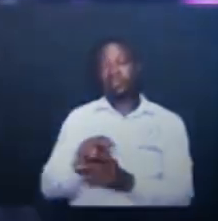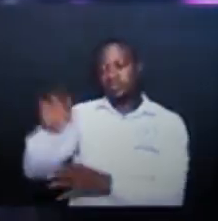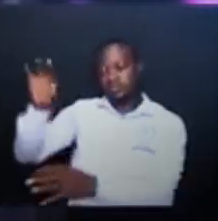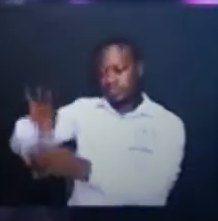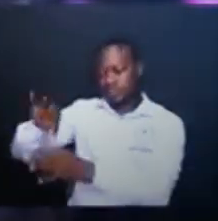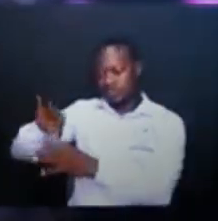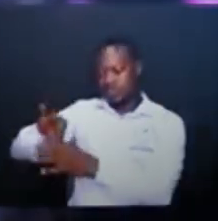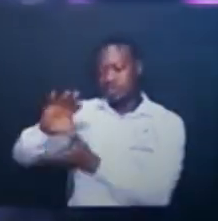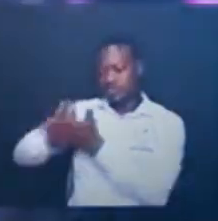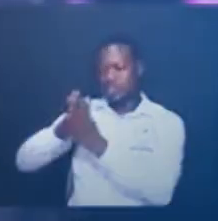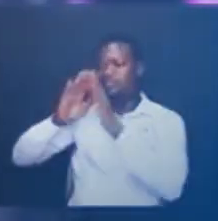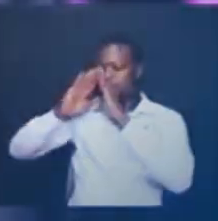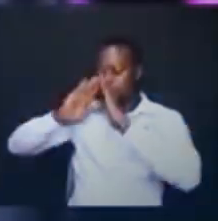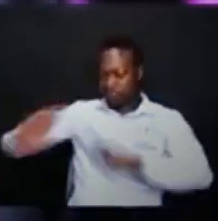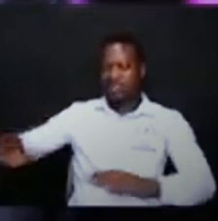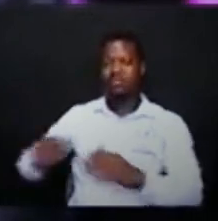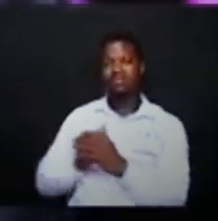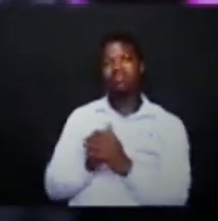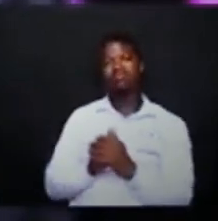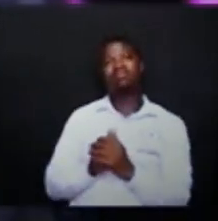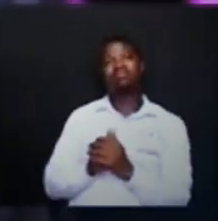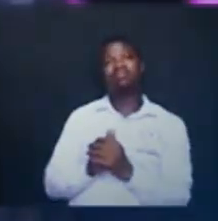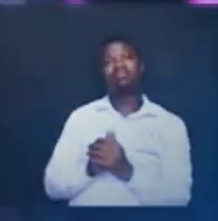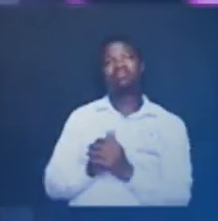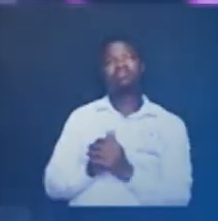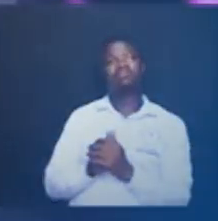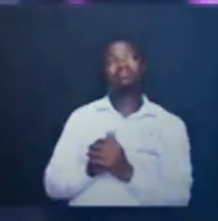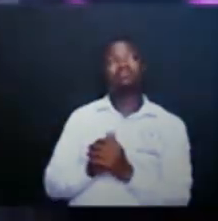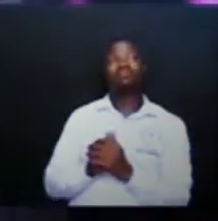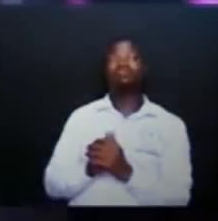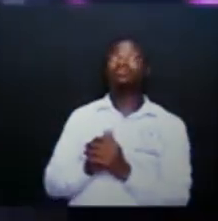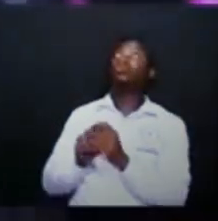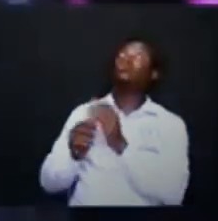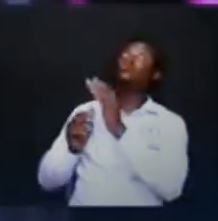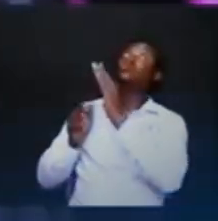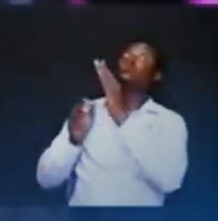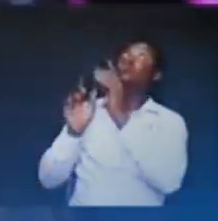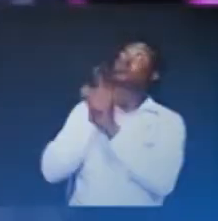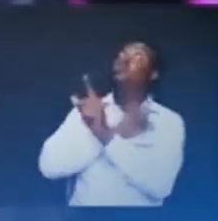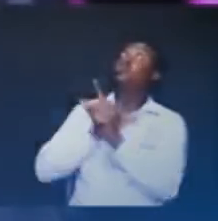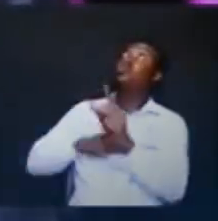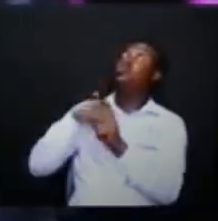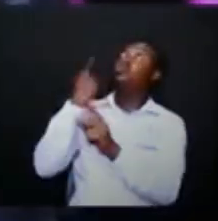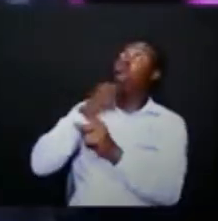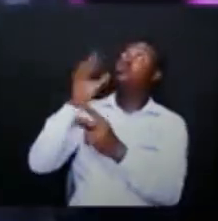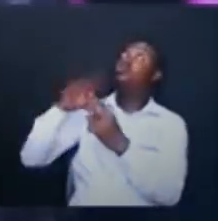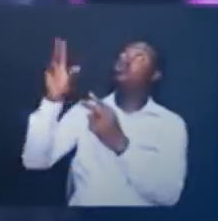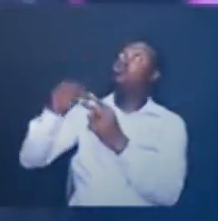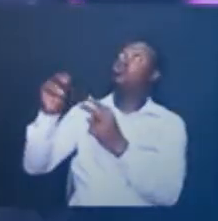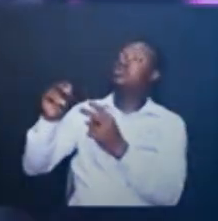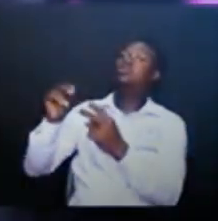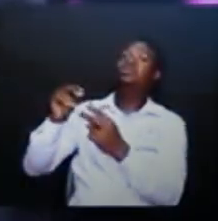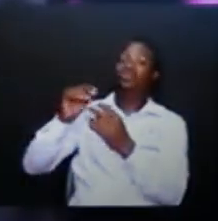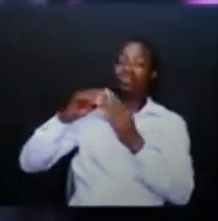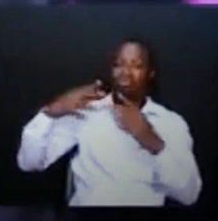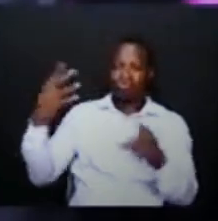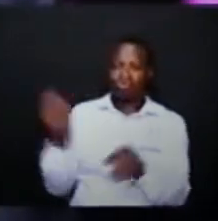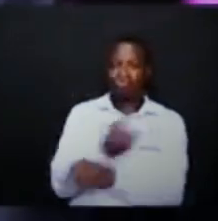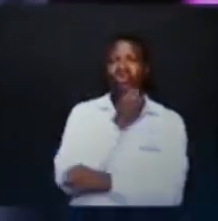be peaceful. And may the one that the Lord has chosen win the election.